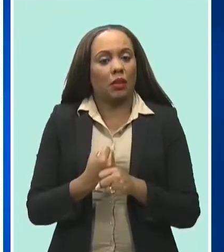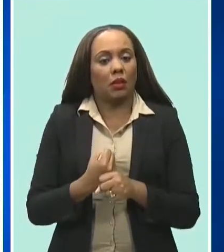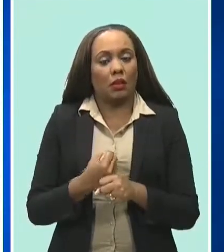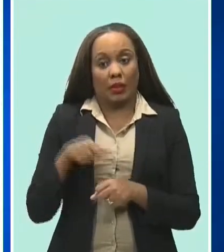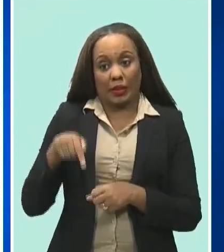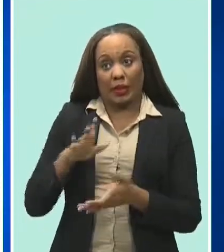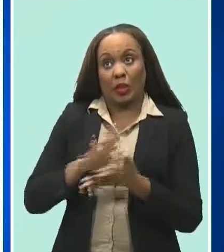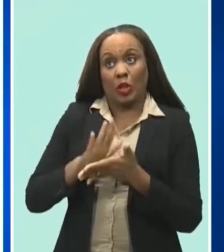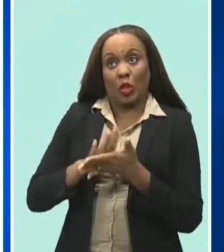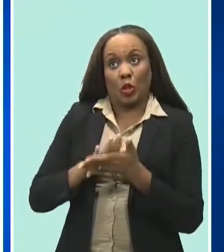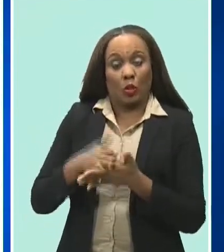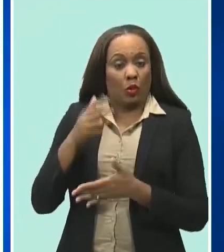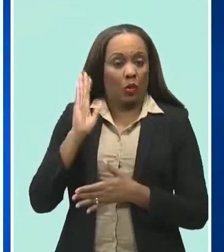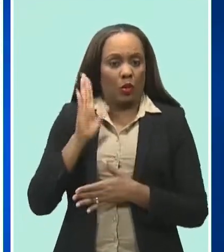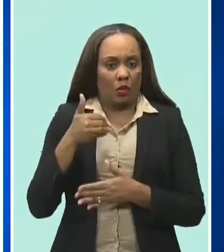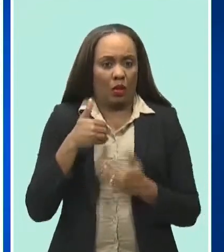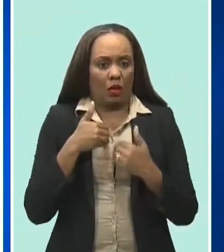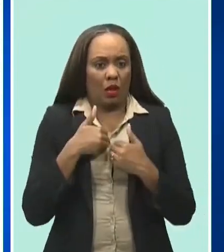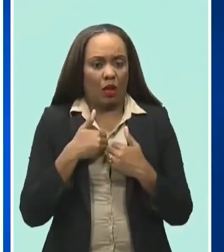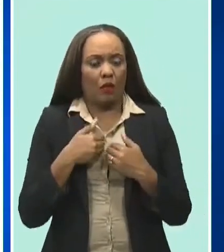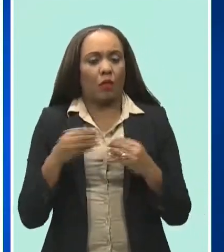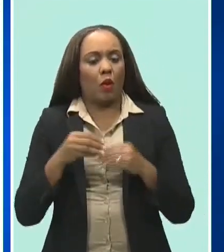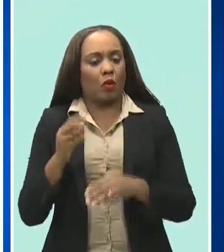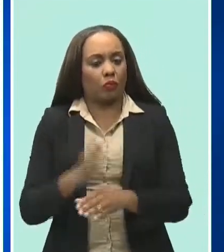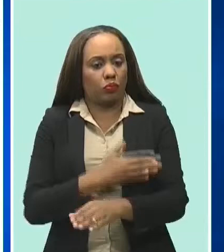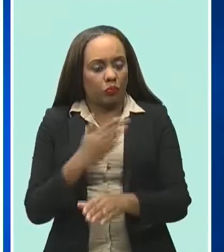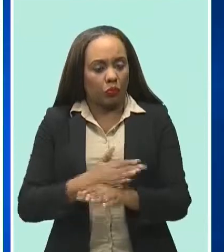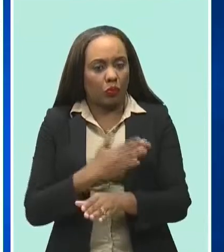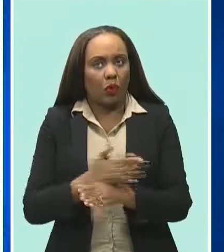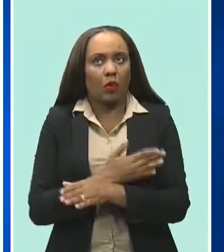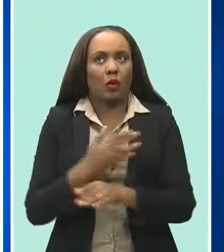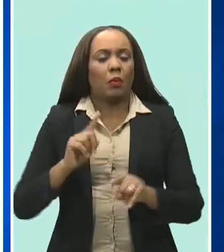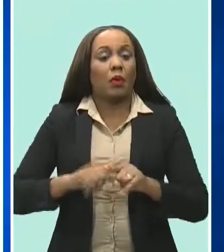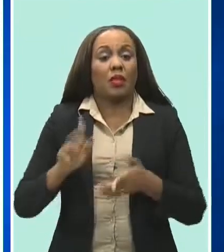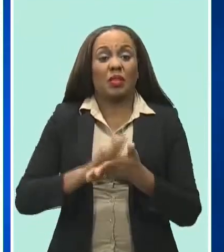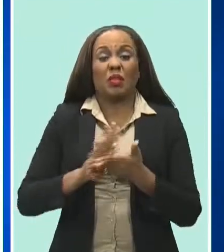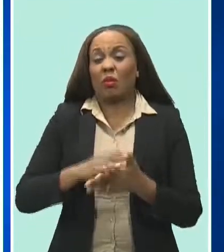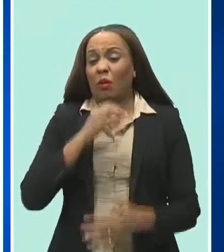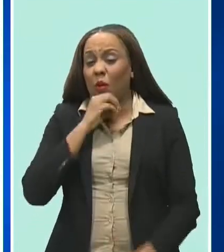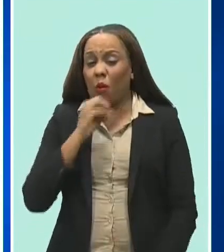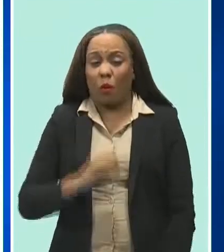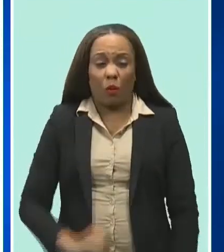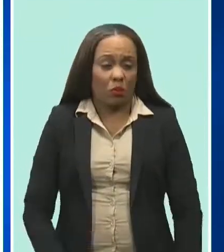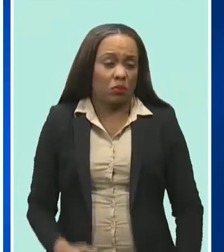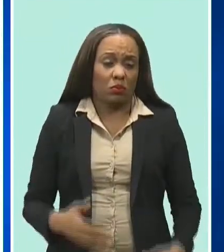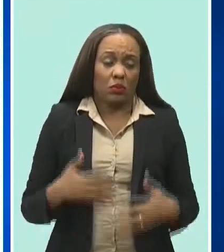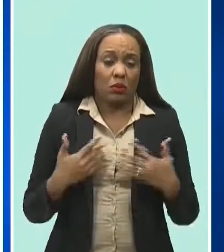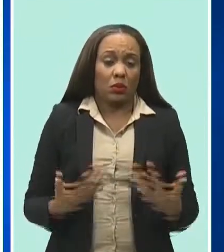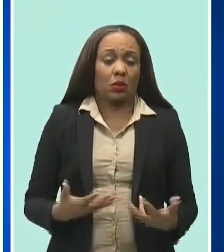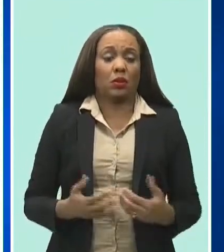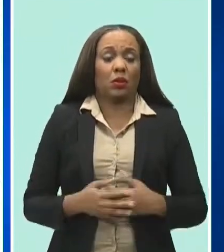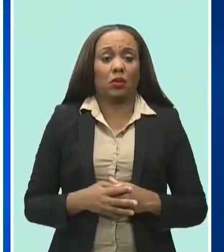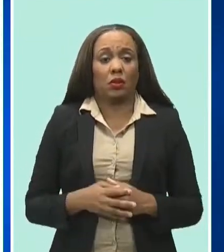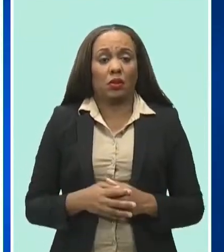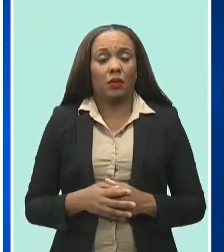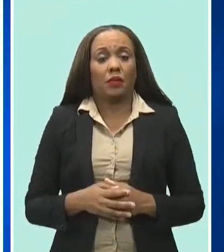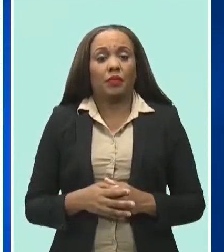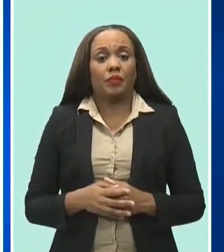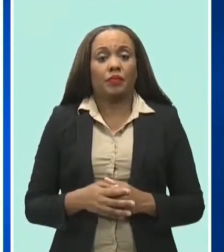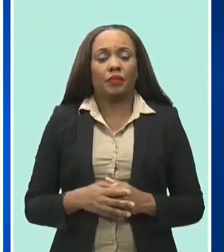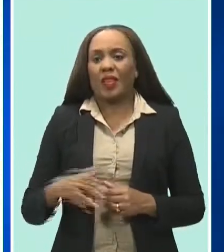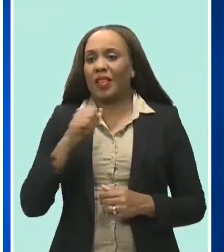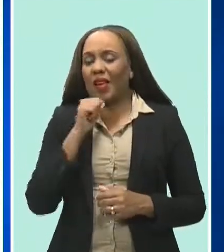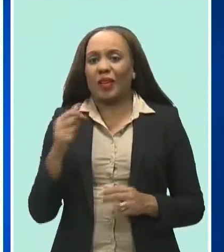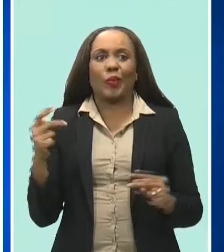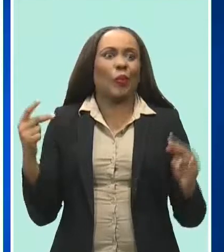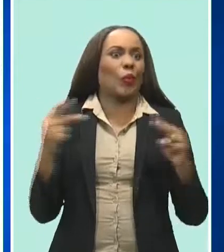the finances to be able to address a number of the problems. But this school is old. There are It's not the